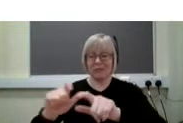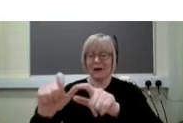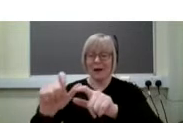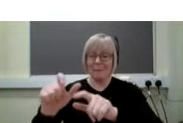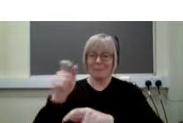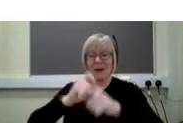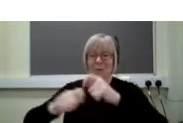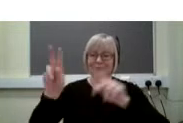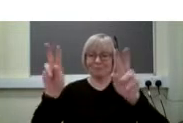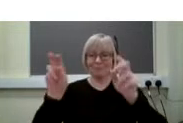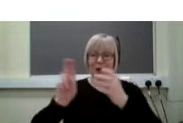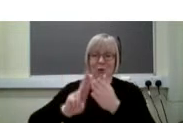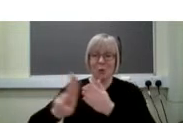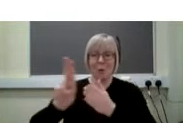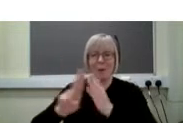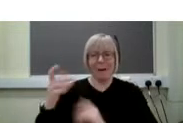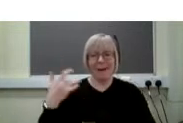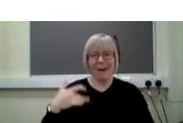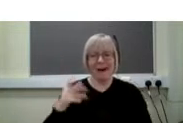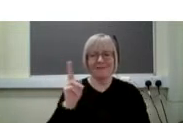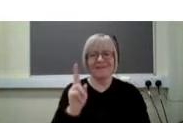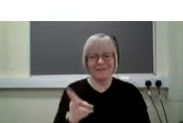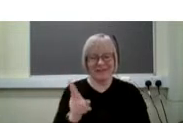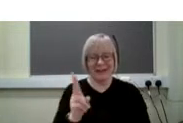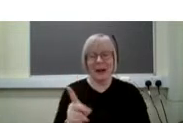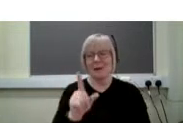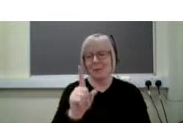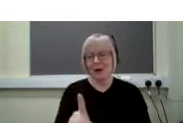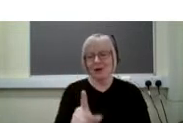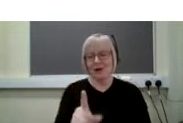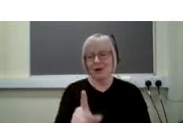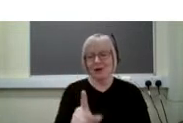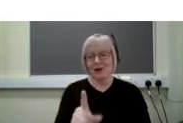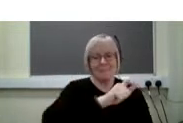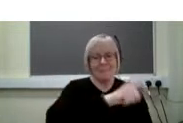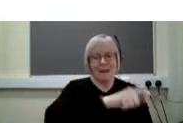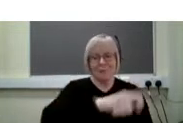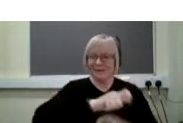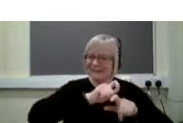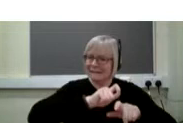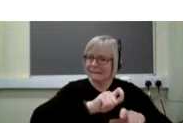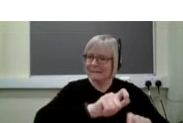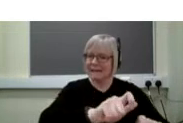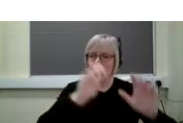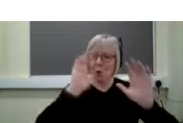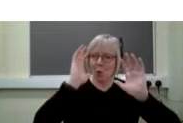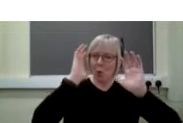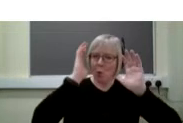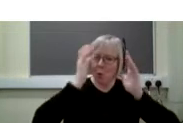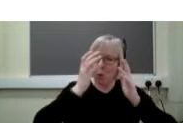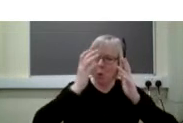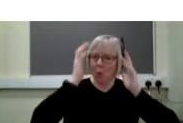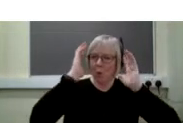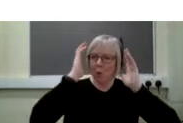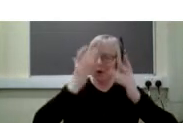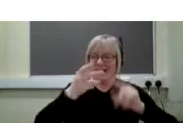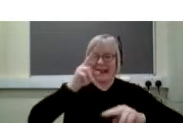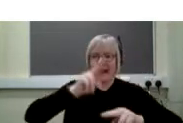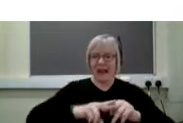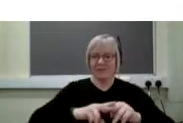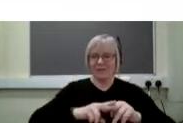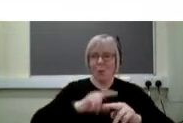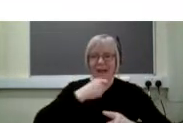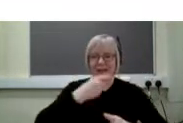normality. But then there was also some people who continued to be worried and had anxiety about whether there'd be another